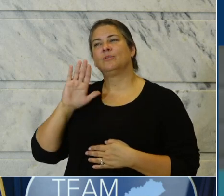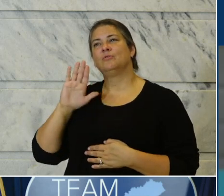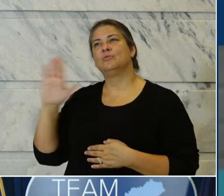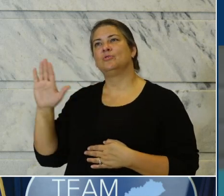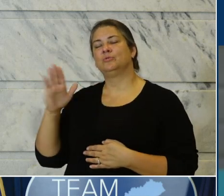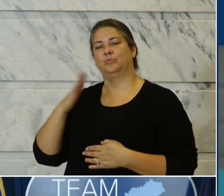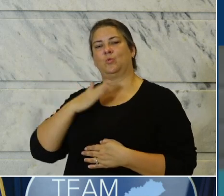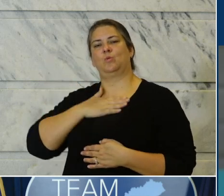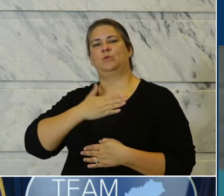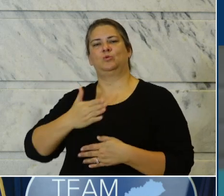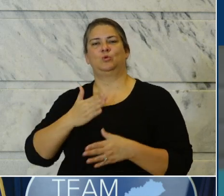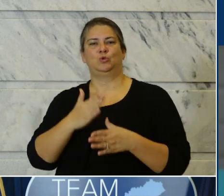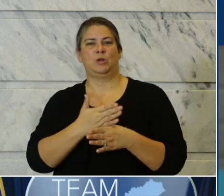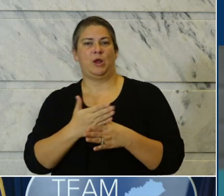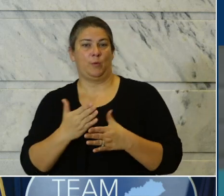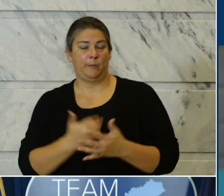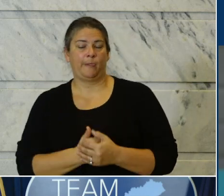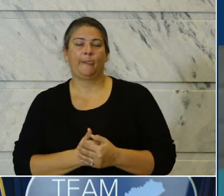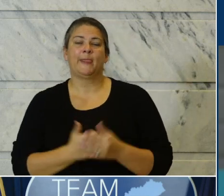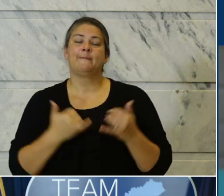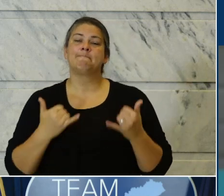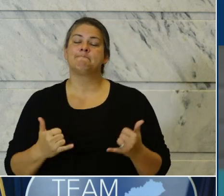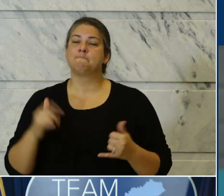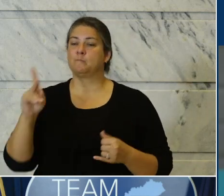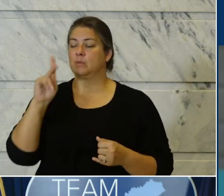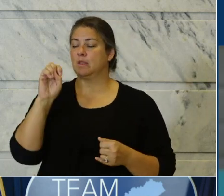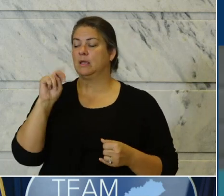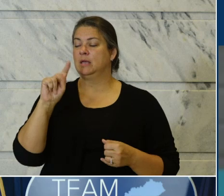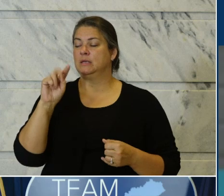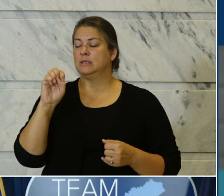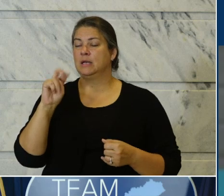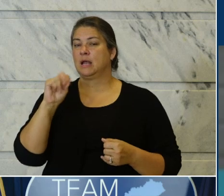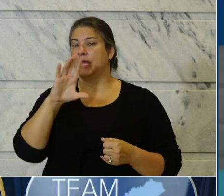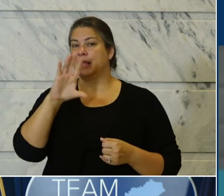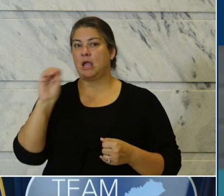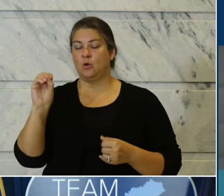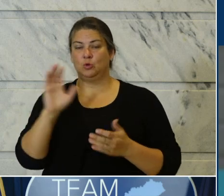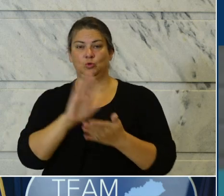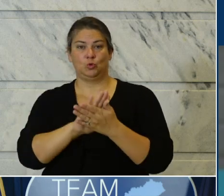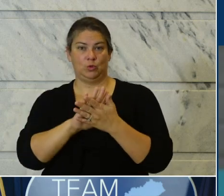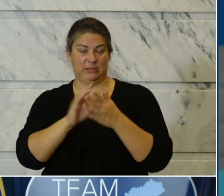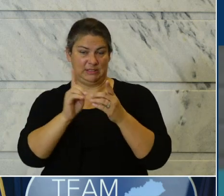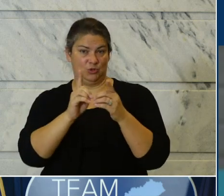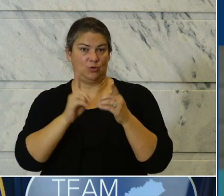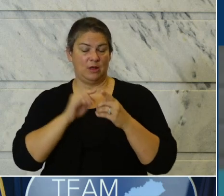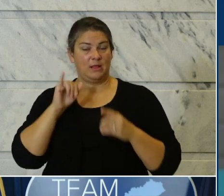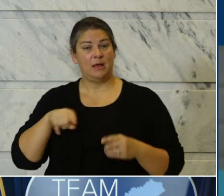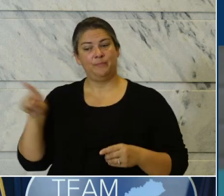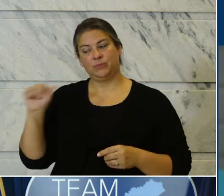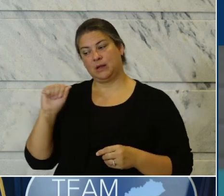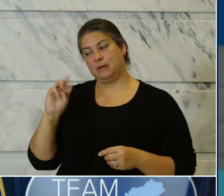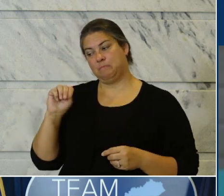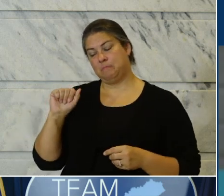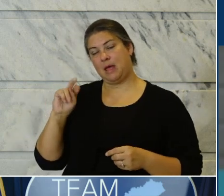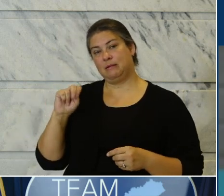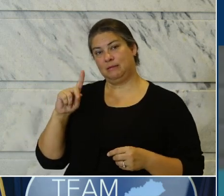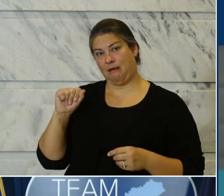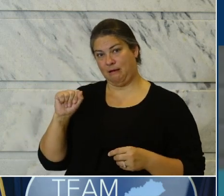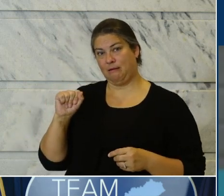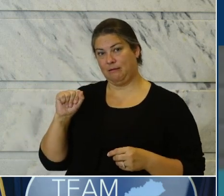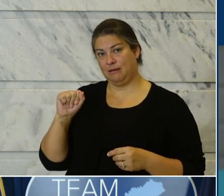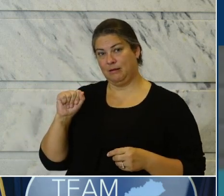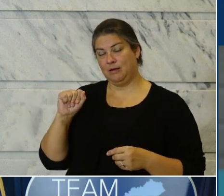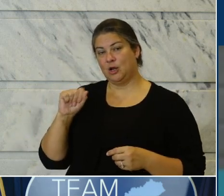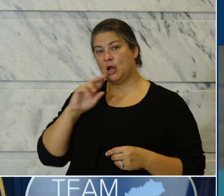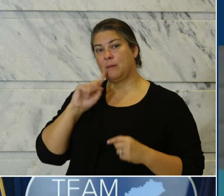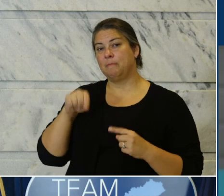to share this. So this is in the Kenton County School District, but this is Amanda talking about Kay.